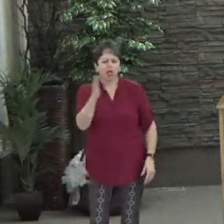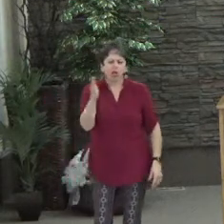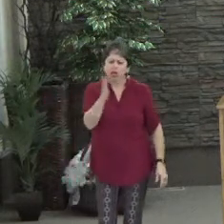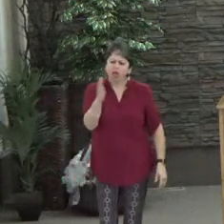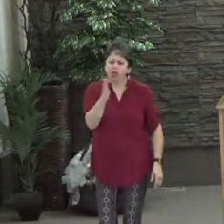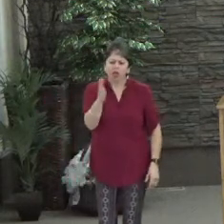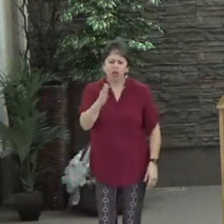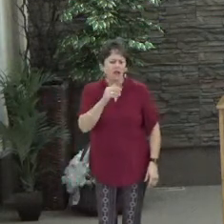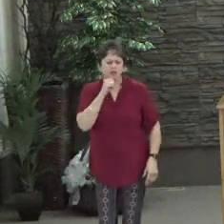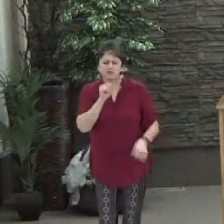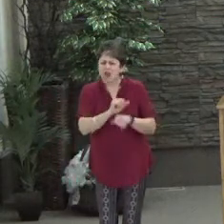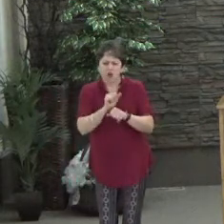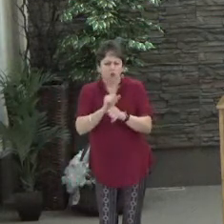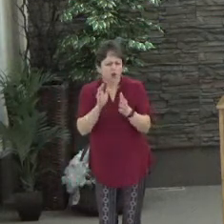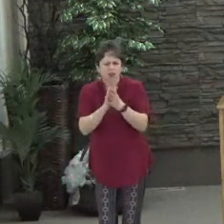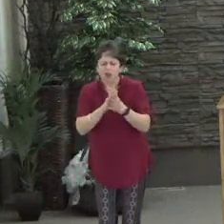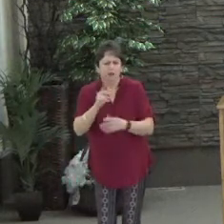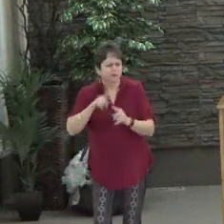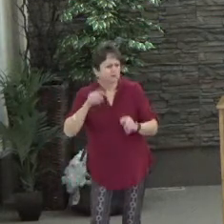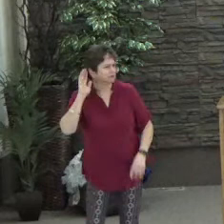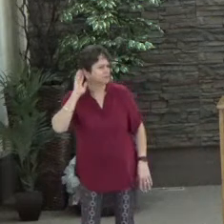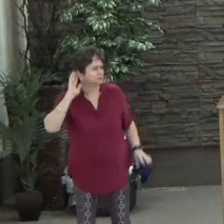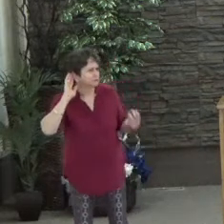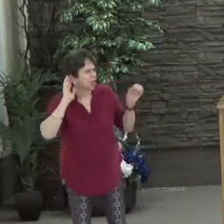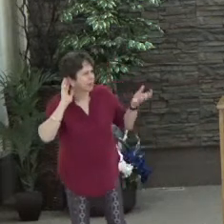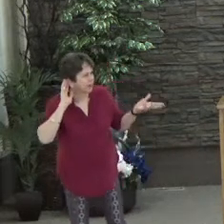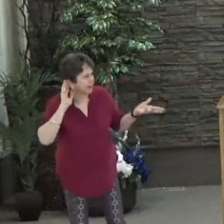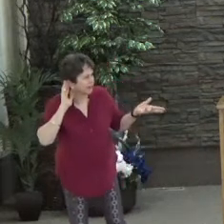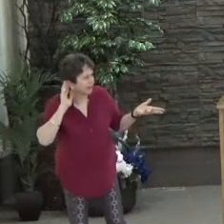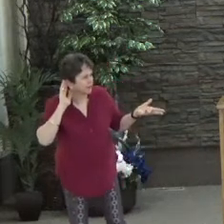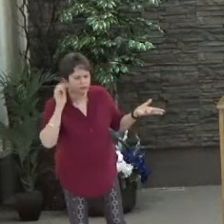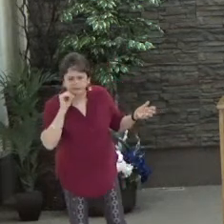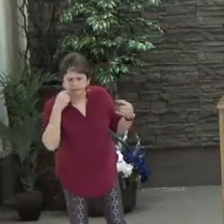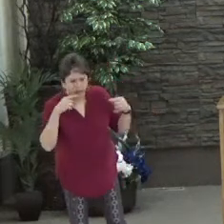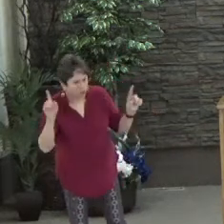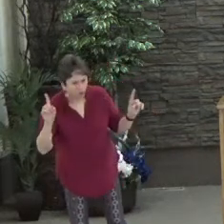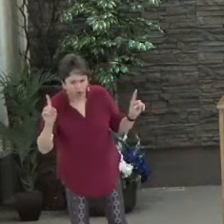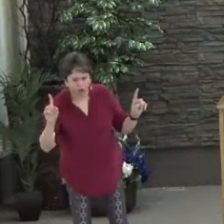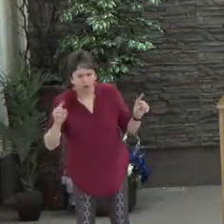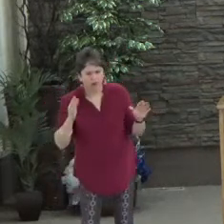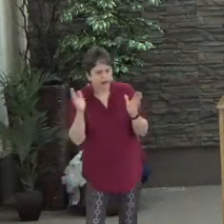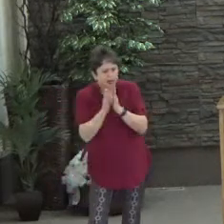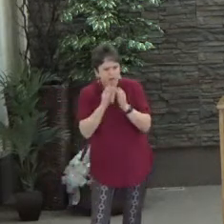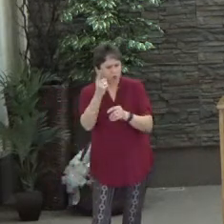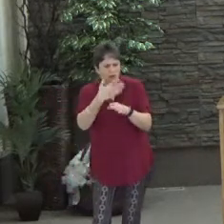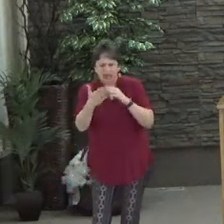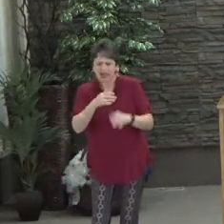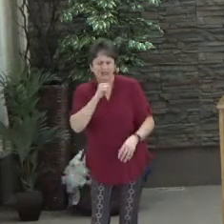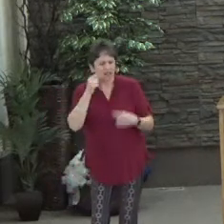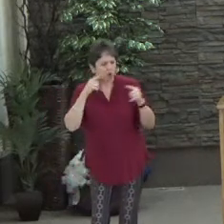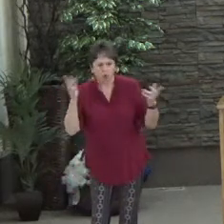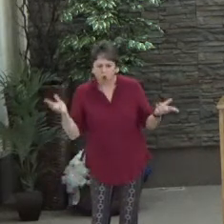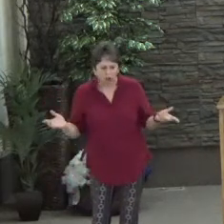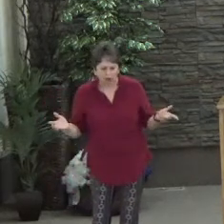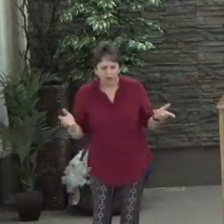works. I can't hear you. It doesn't work, does it? Here's a